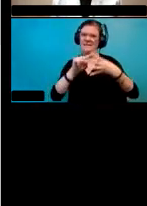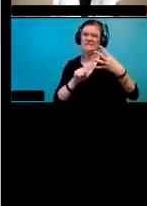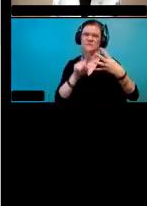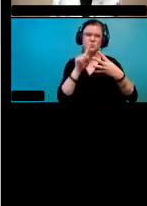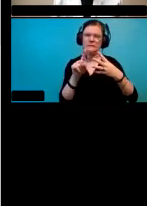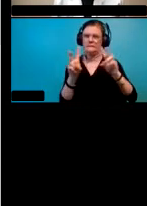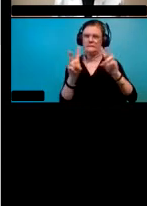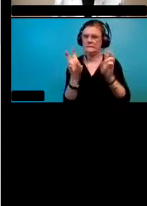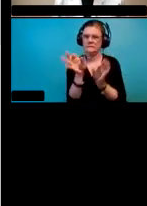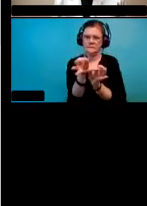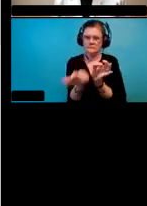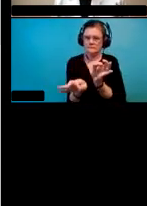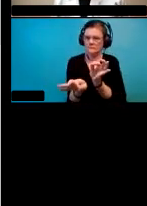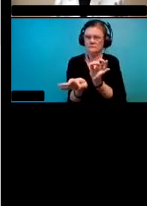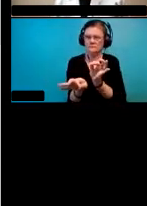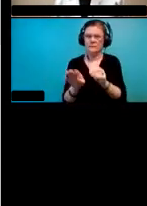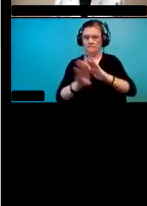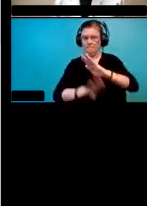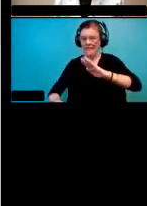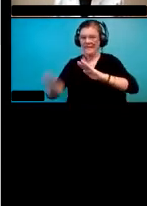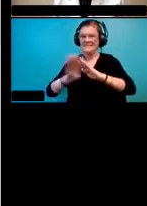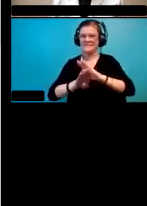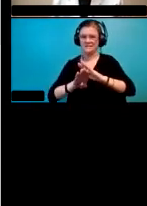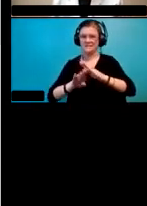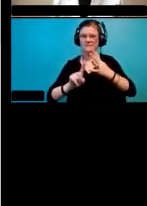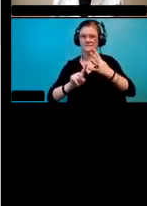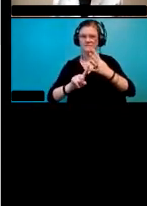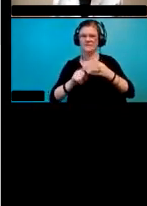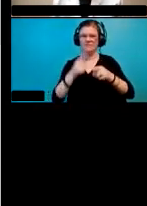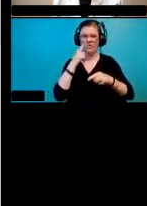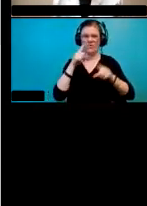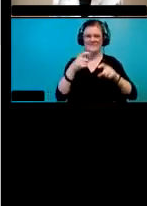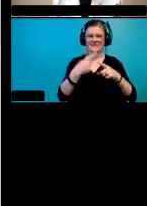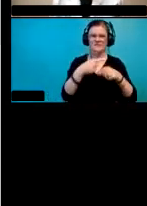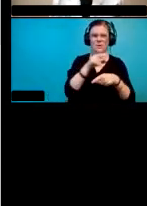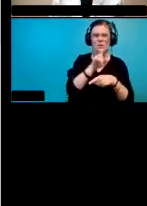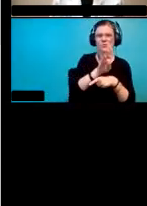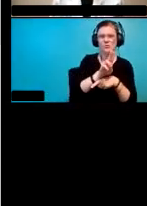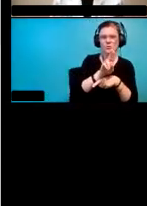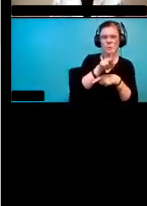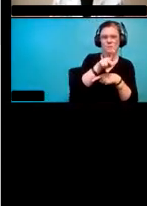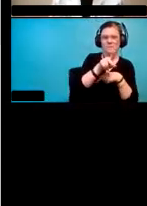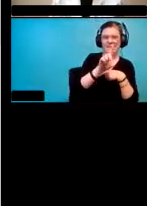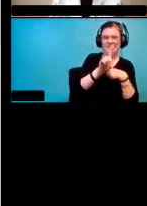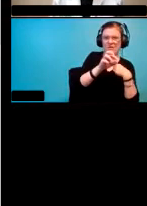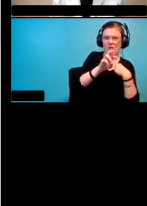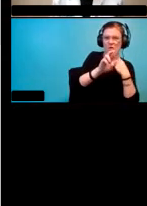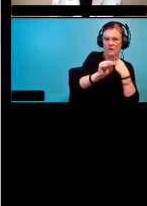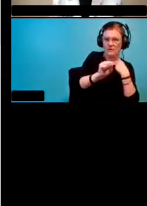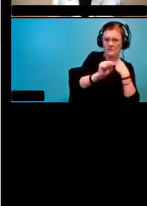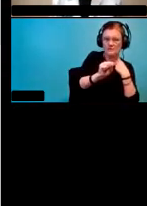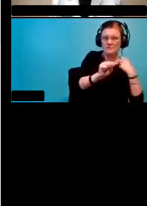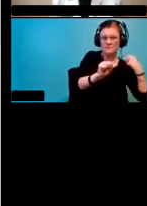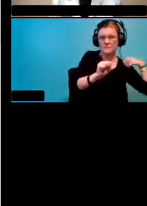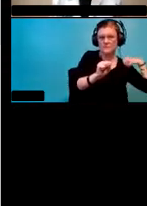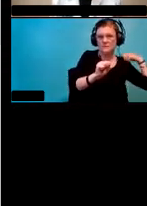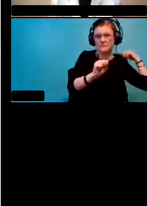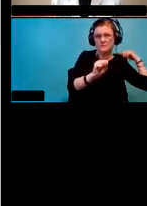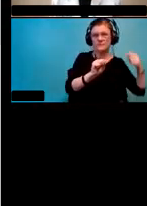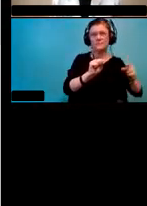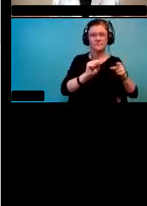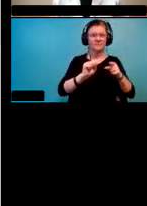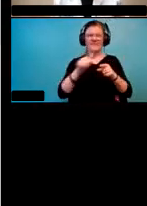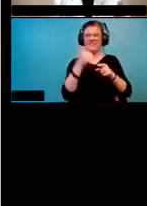It's kind of a summary a little bit of that UPDRS. And there are other pieces to